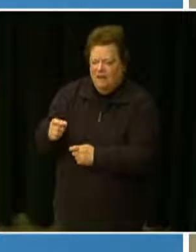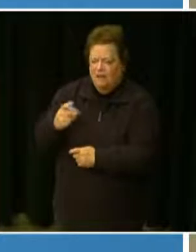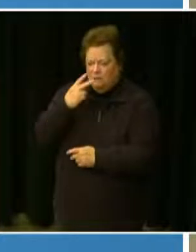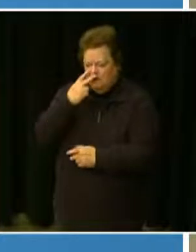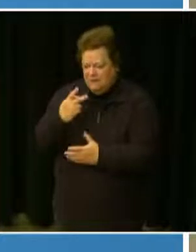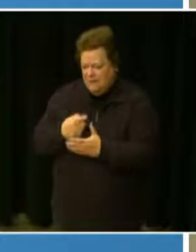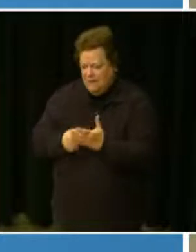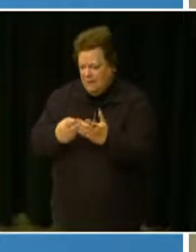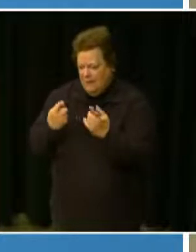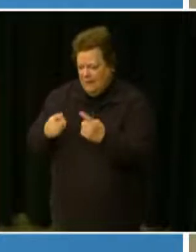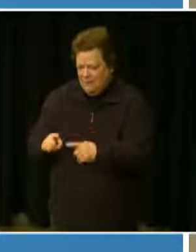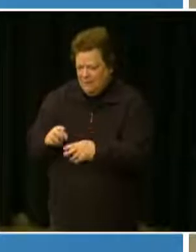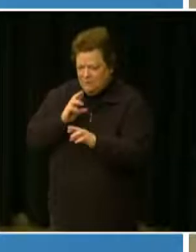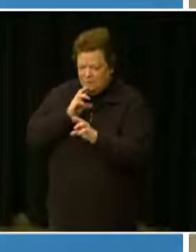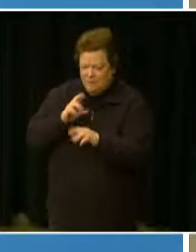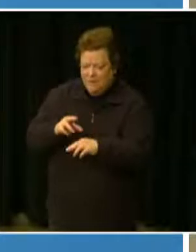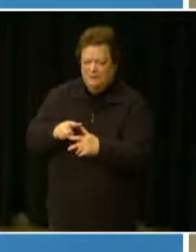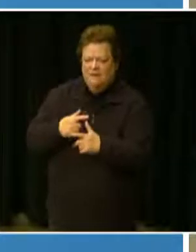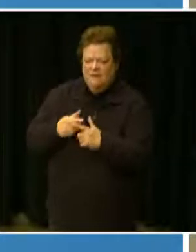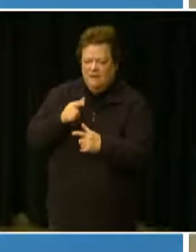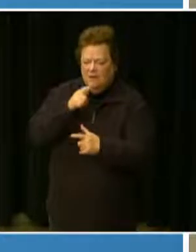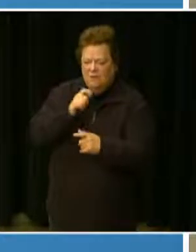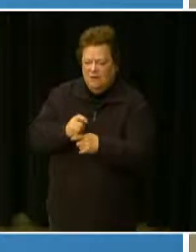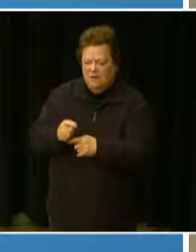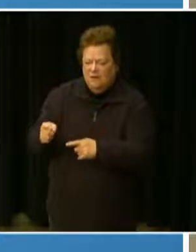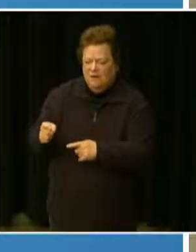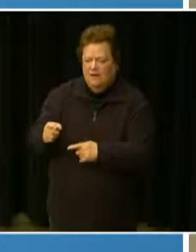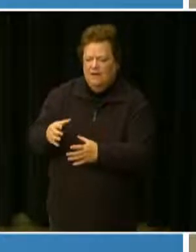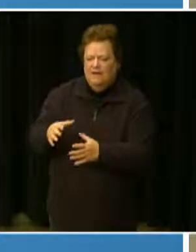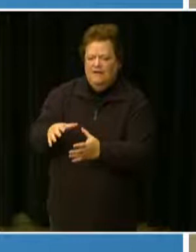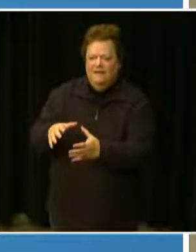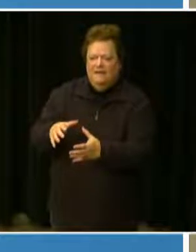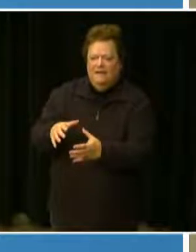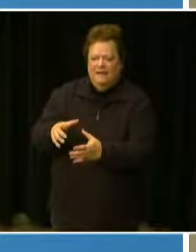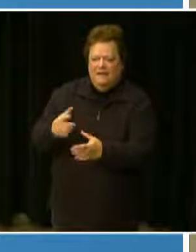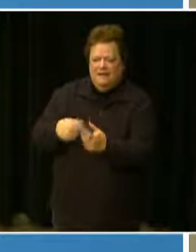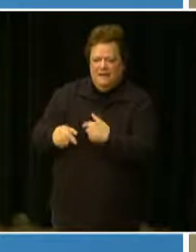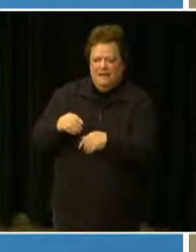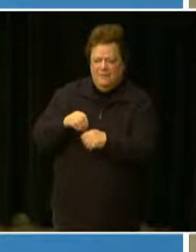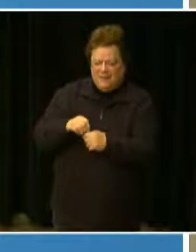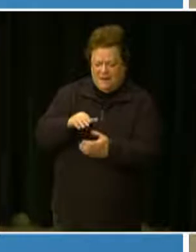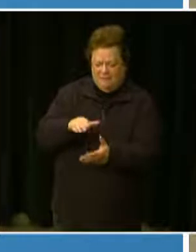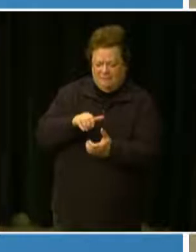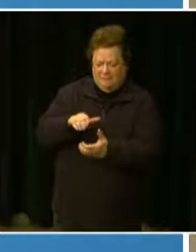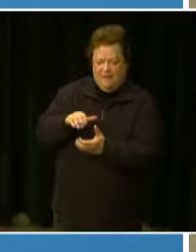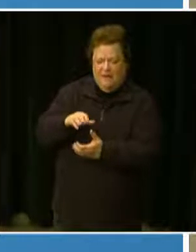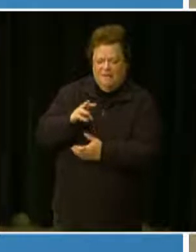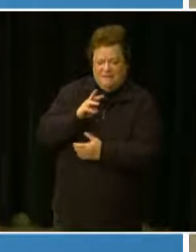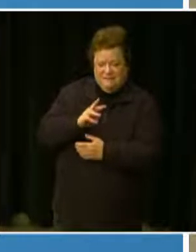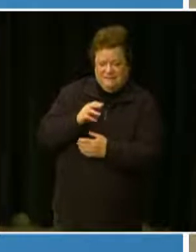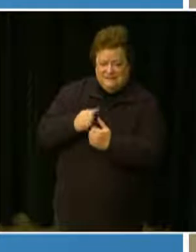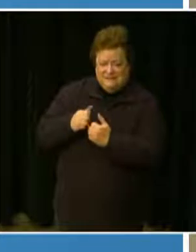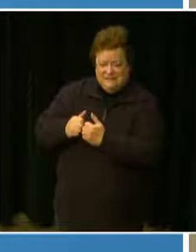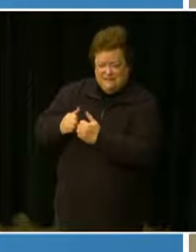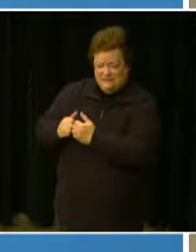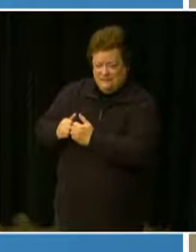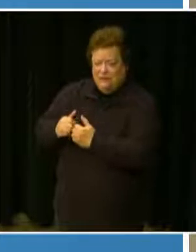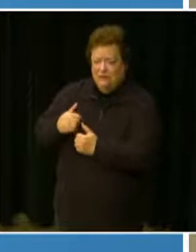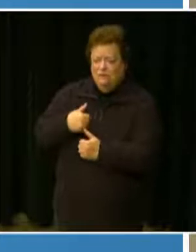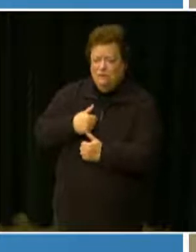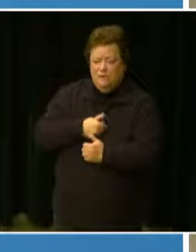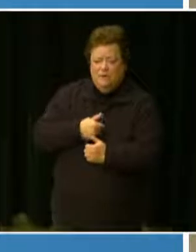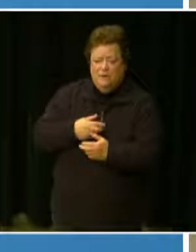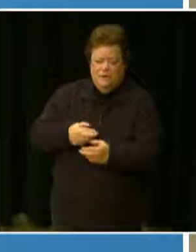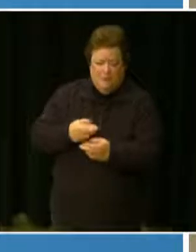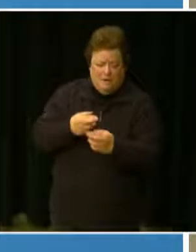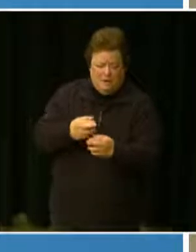is, and we'll keep allocating more. They come in allocations of 6, so we're recommending that people take